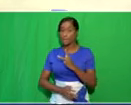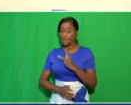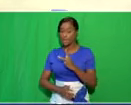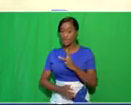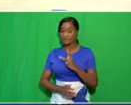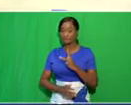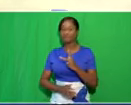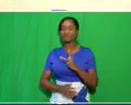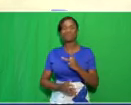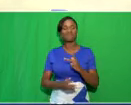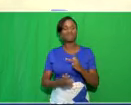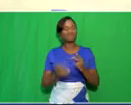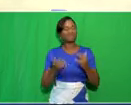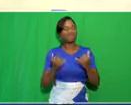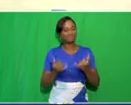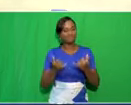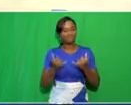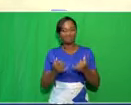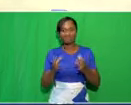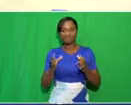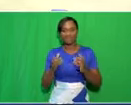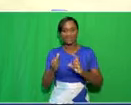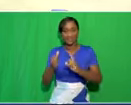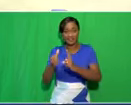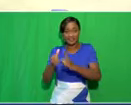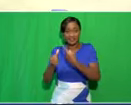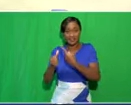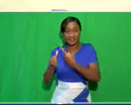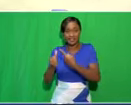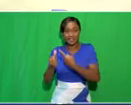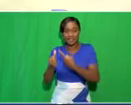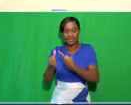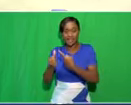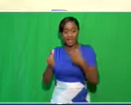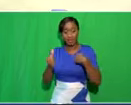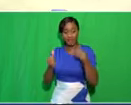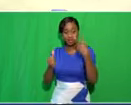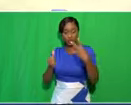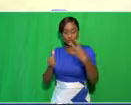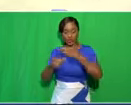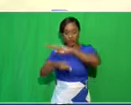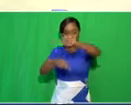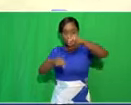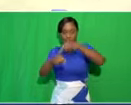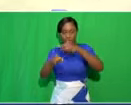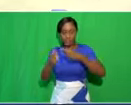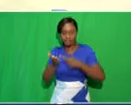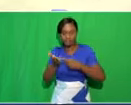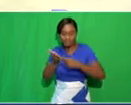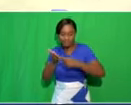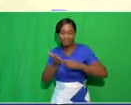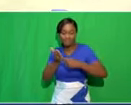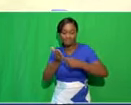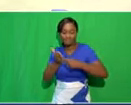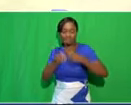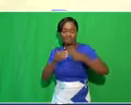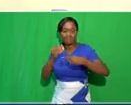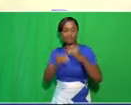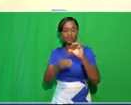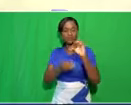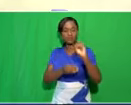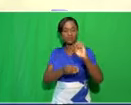Welcome back to our first of two national consultations on the SEA